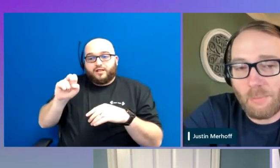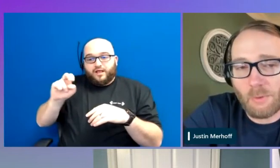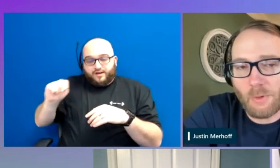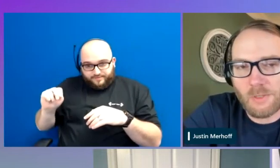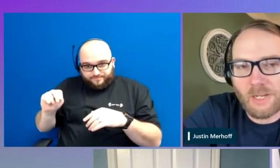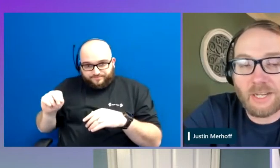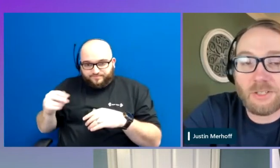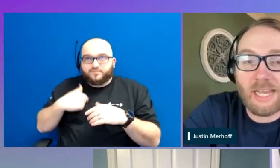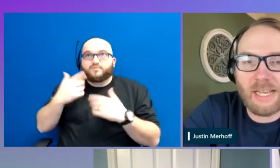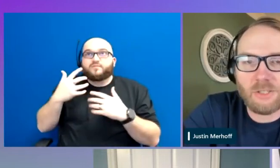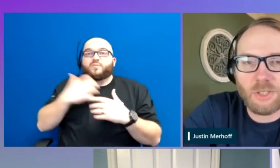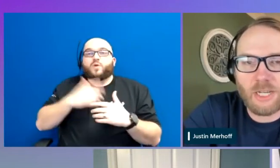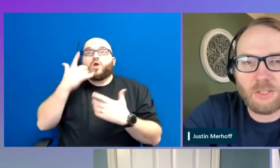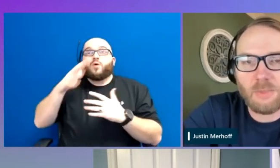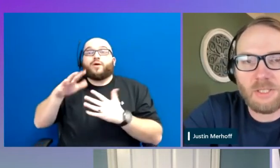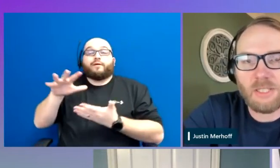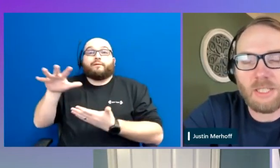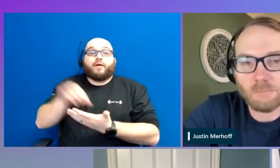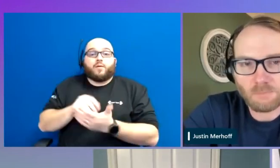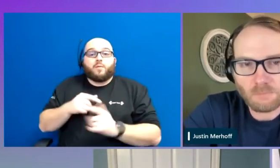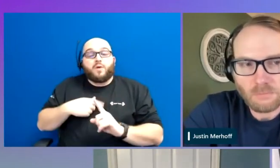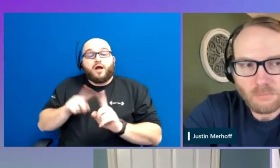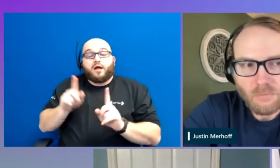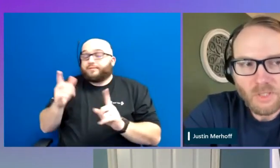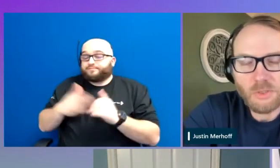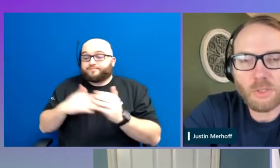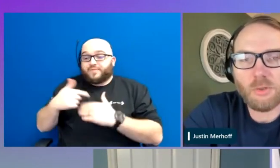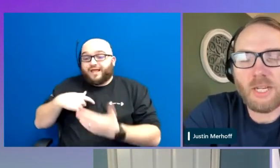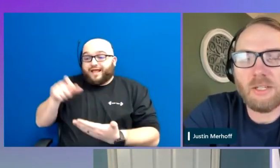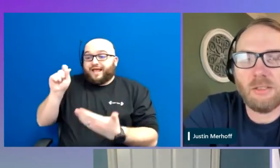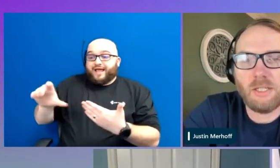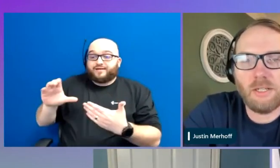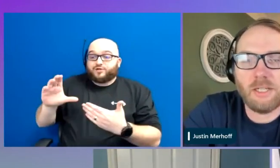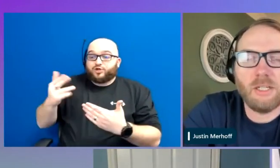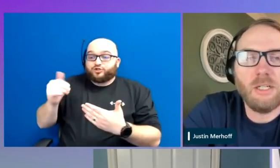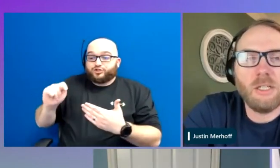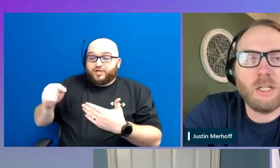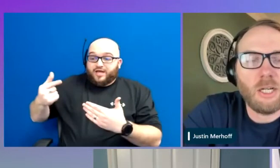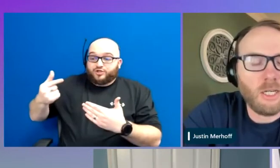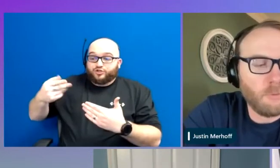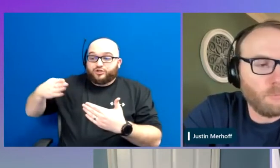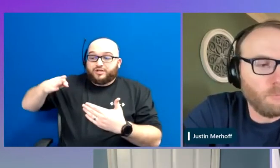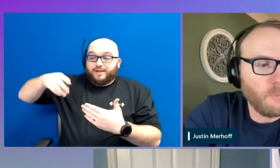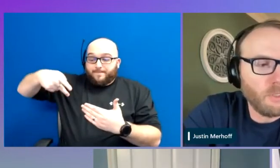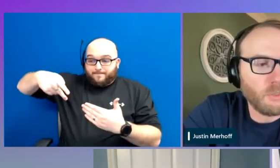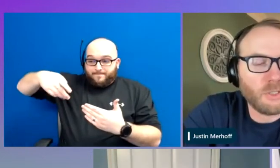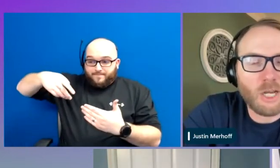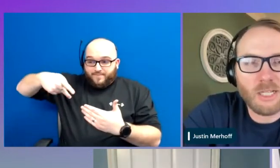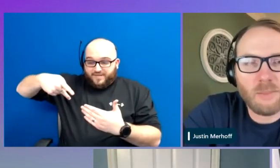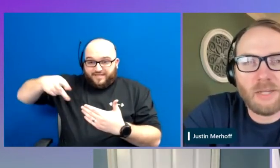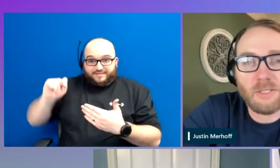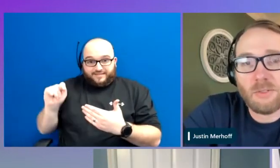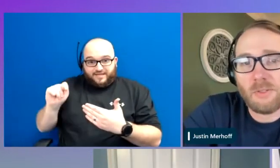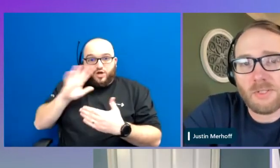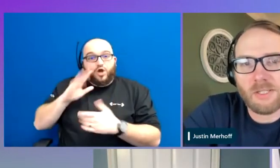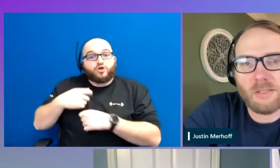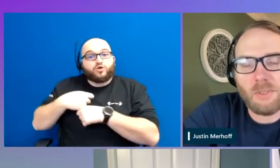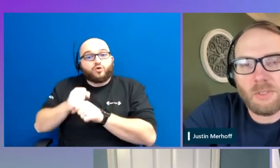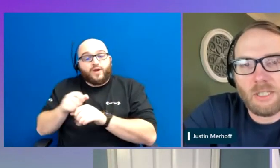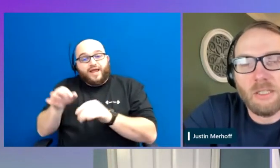the output was, but I actually asked ChatGPT to create a lyric to talk about